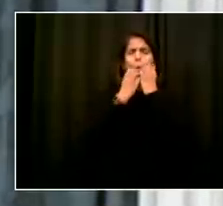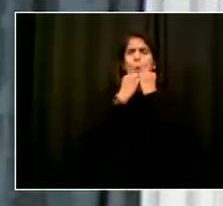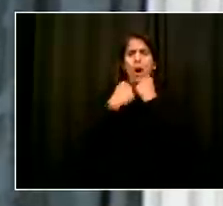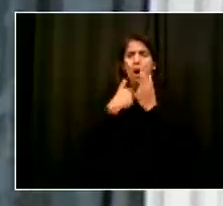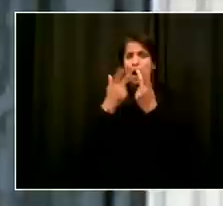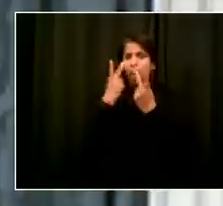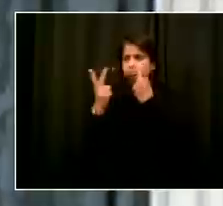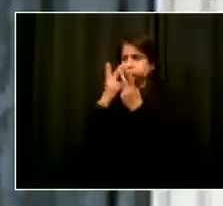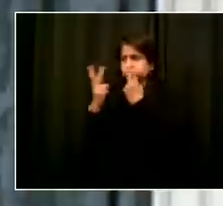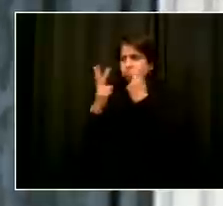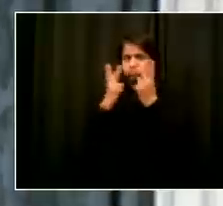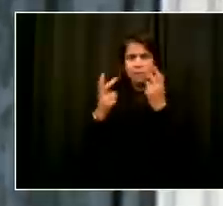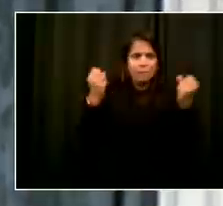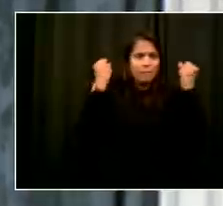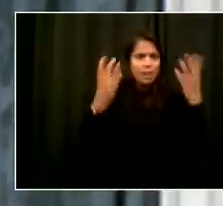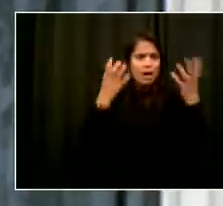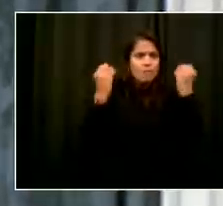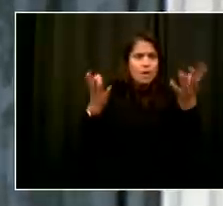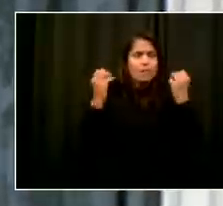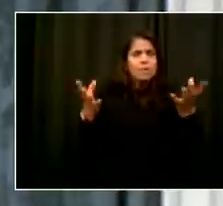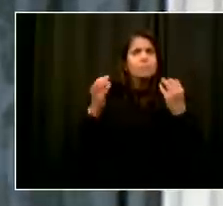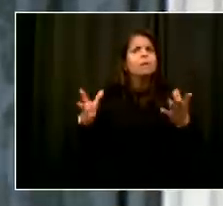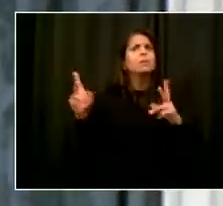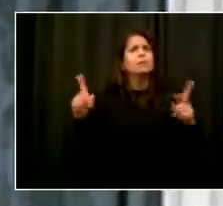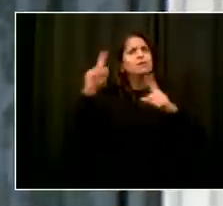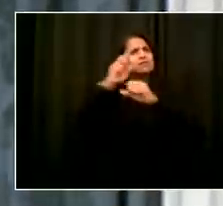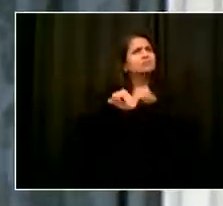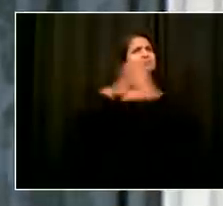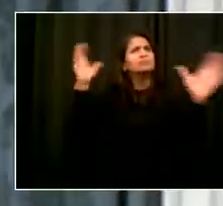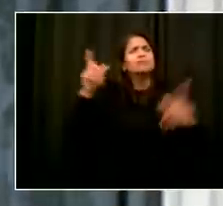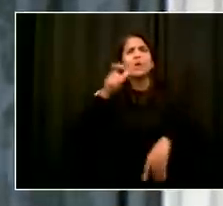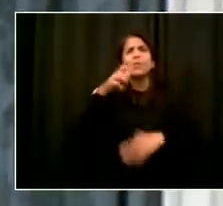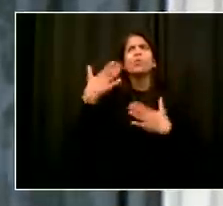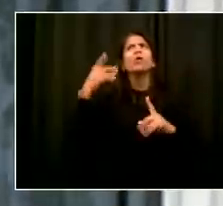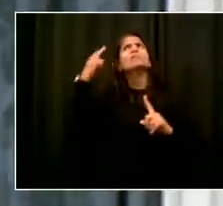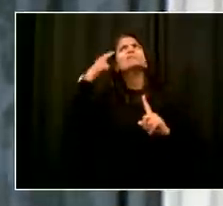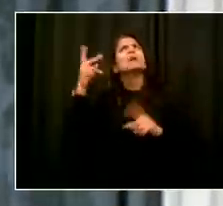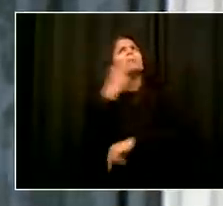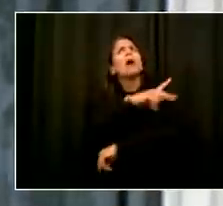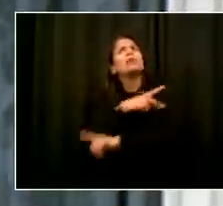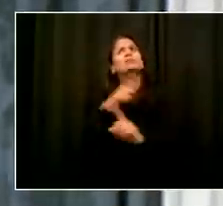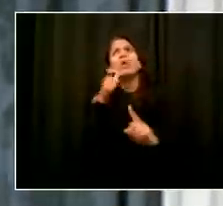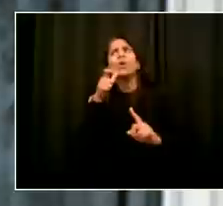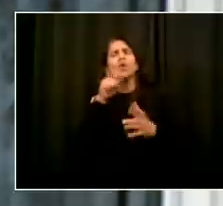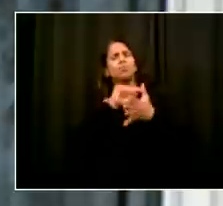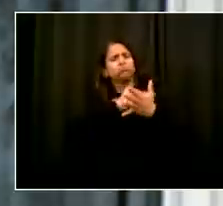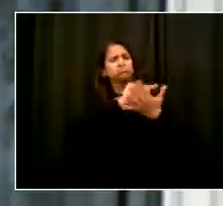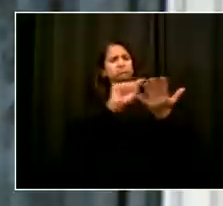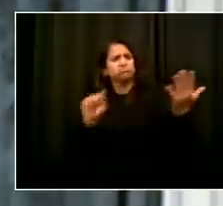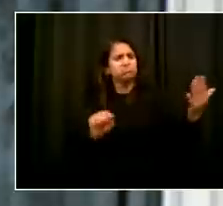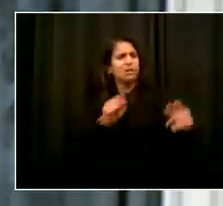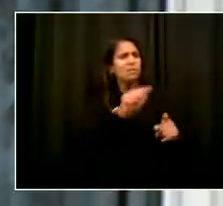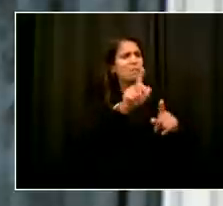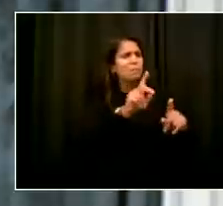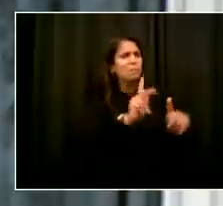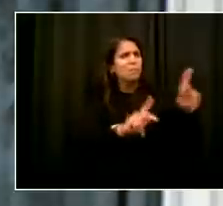young Dominican patient with type 1 diabetes and my older Bangladeshi patient with